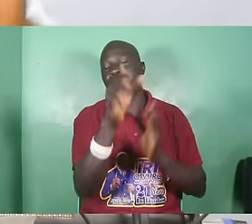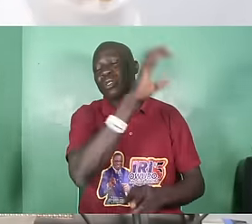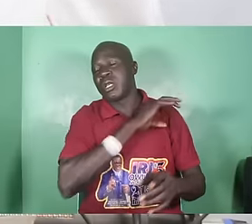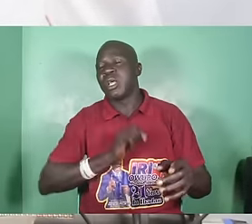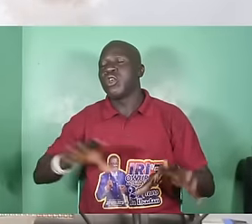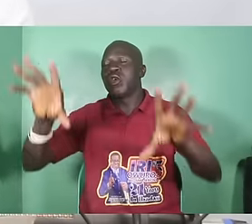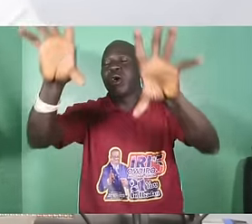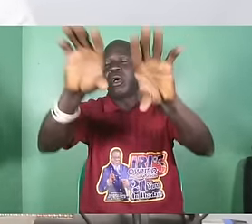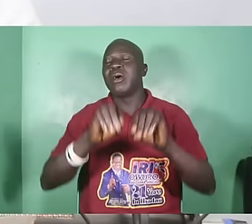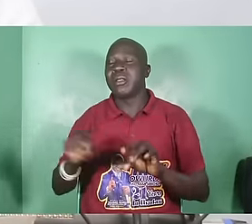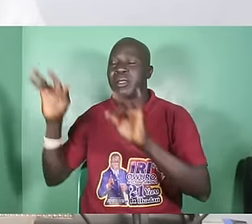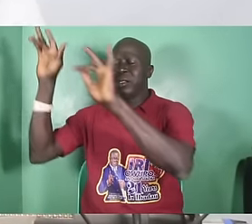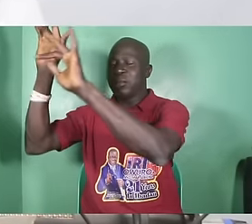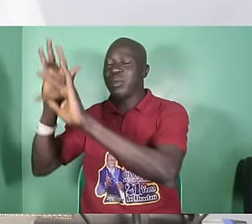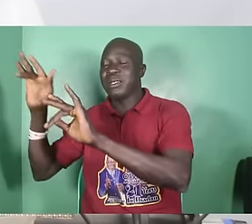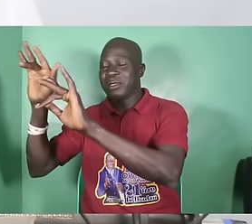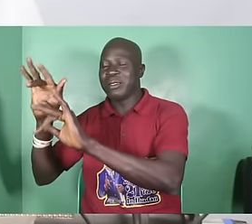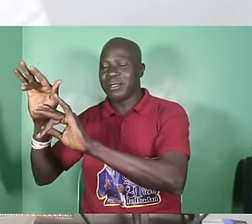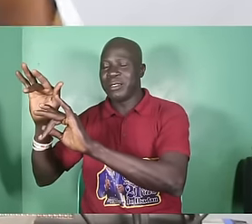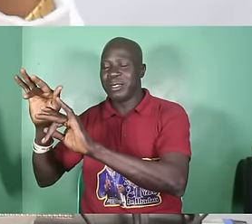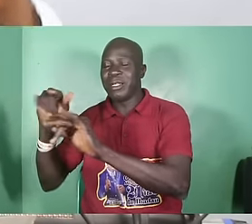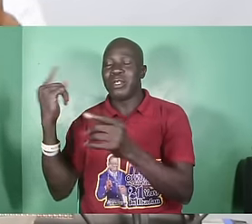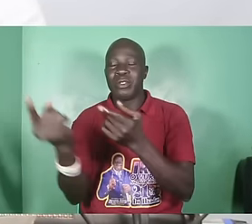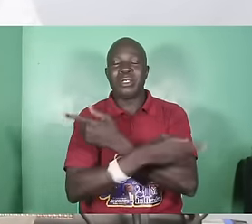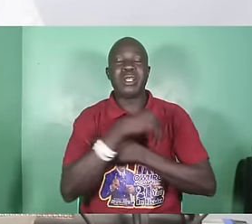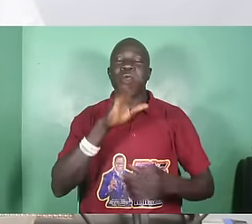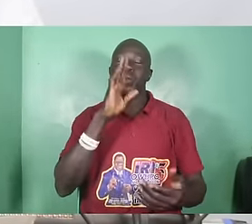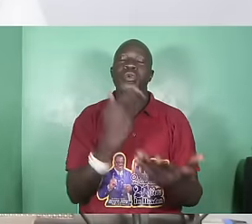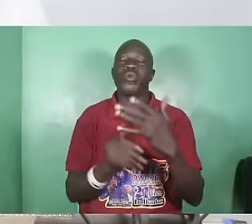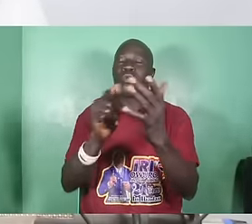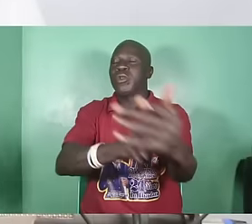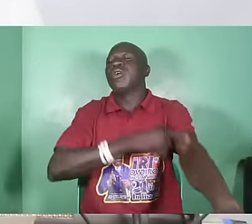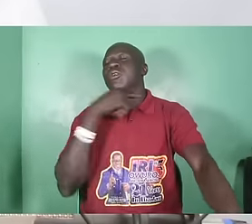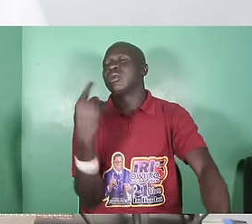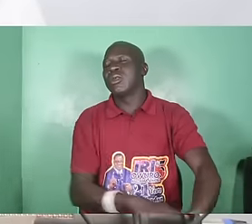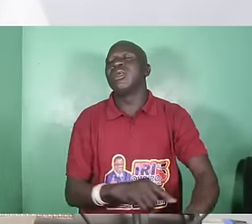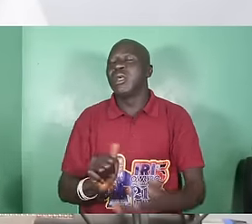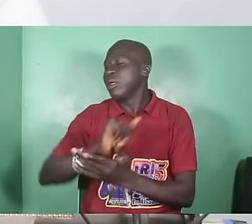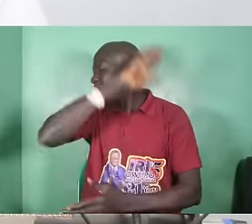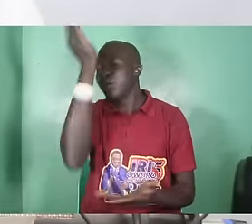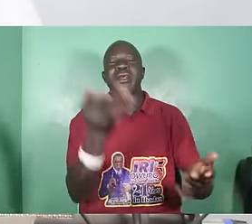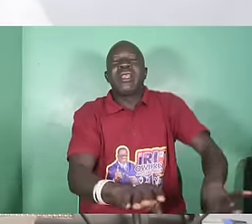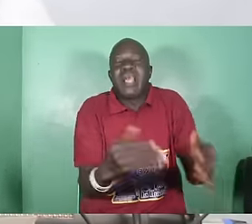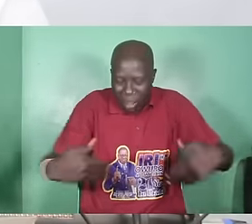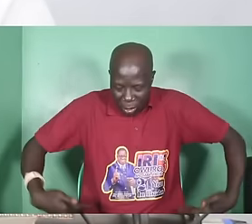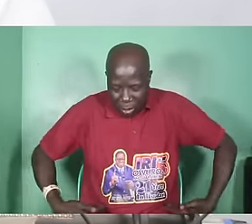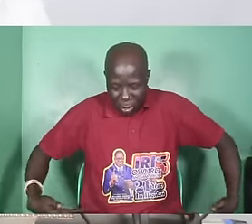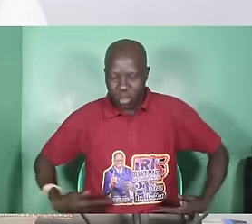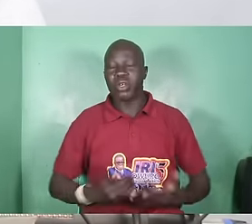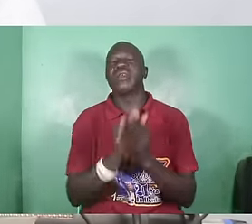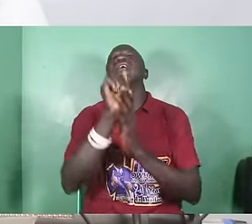of the Lord. Maria, no bad. Amen. Ojo re adale. Amen. Oh, ne kure wore wore.